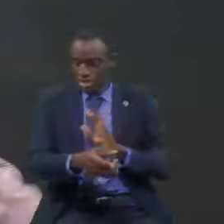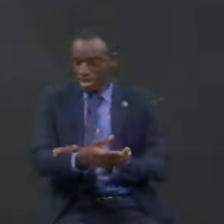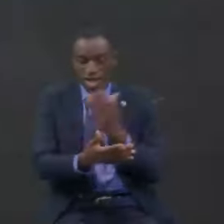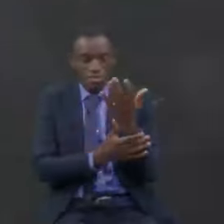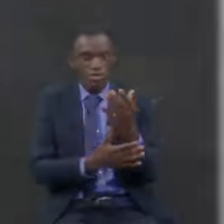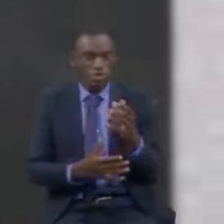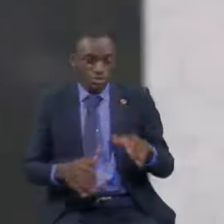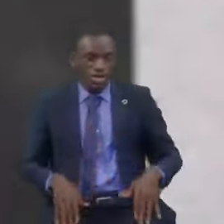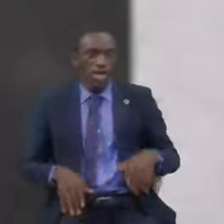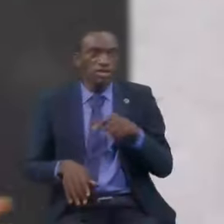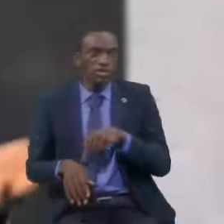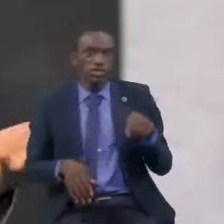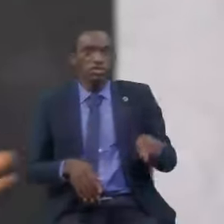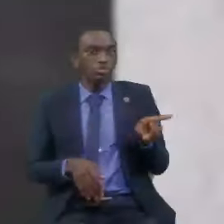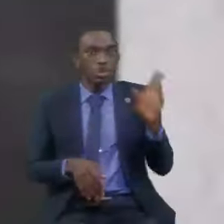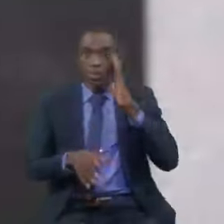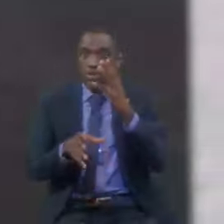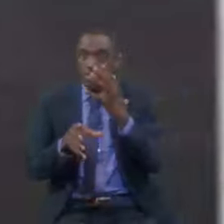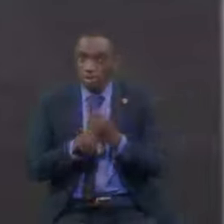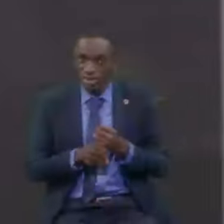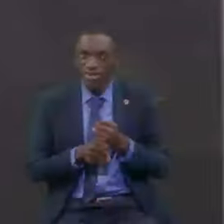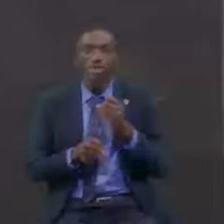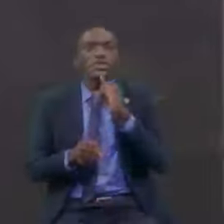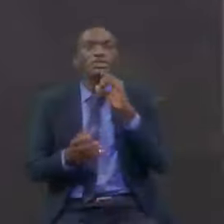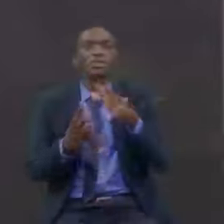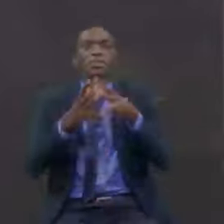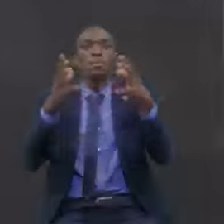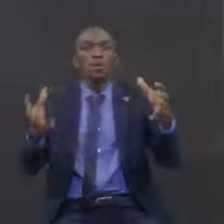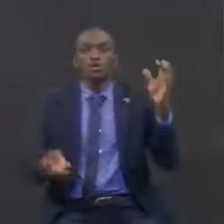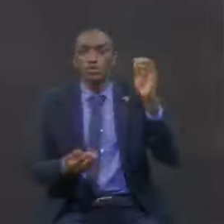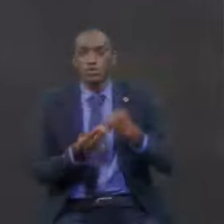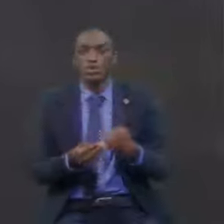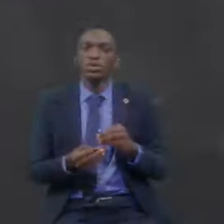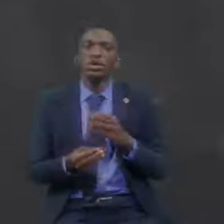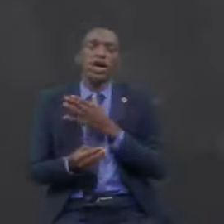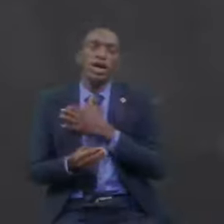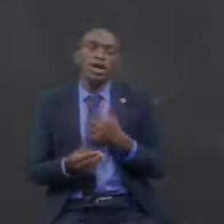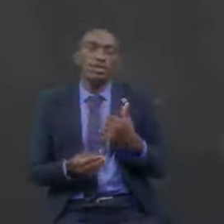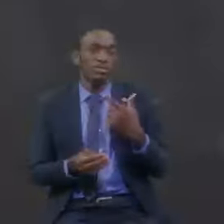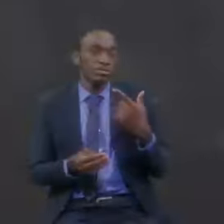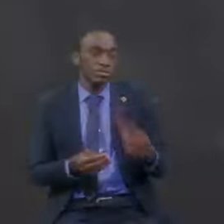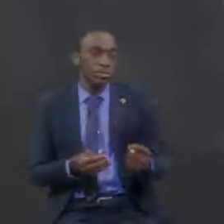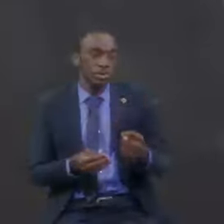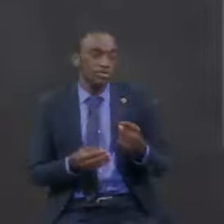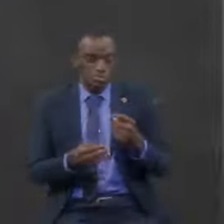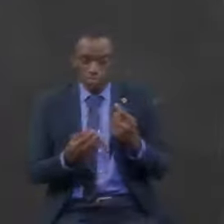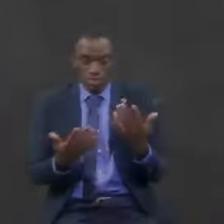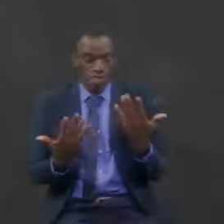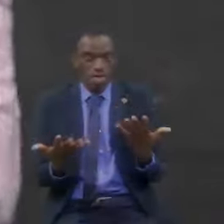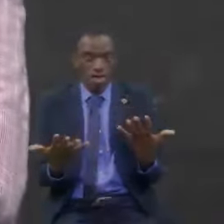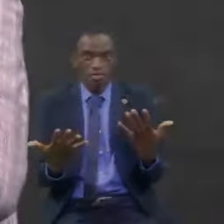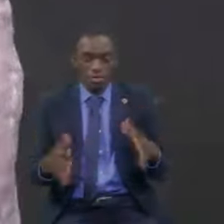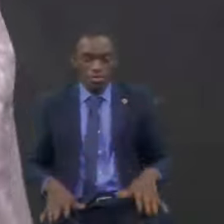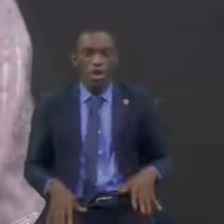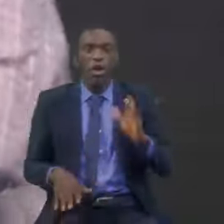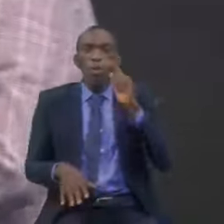those arms will work for all the silver, all the gold you need. So,